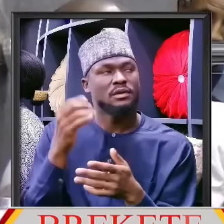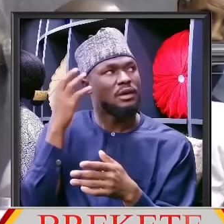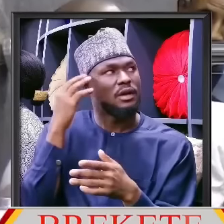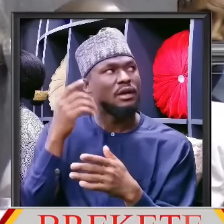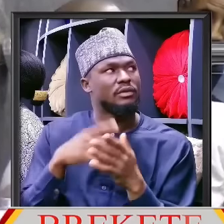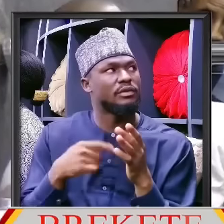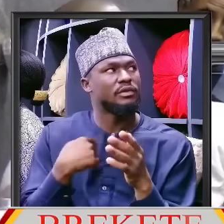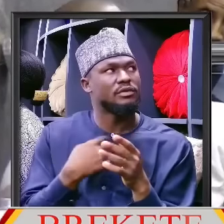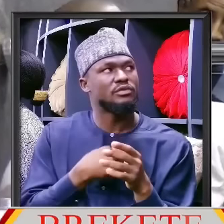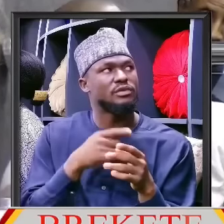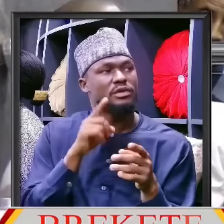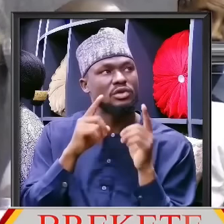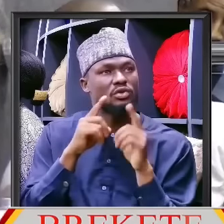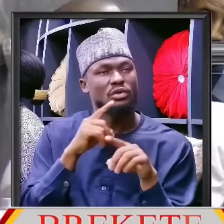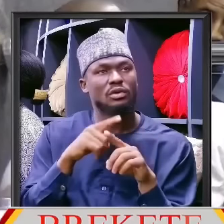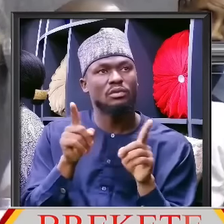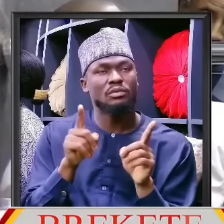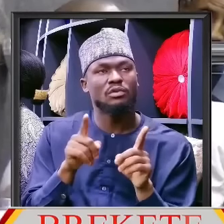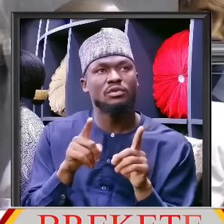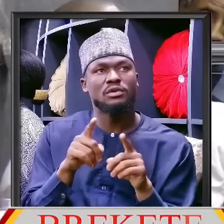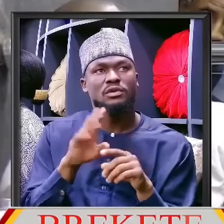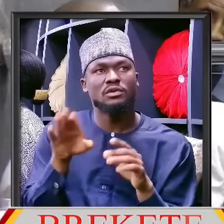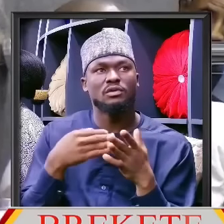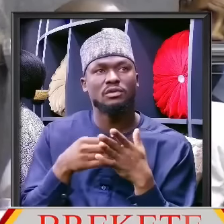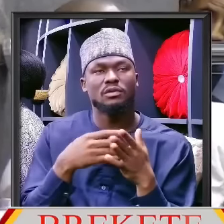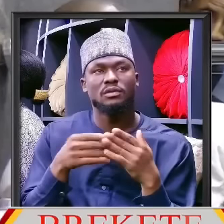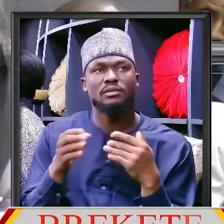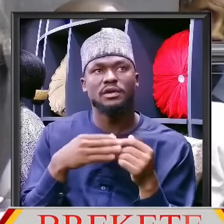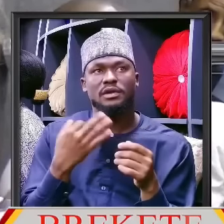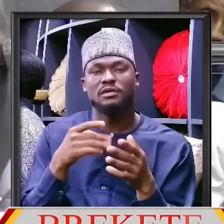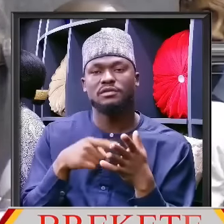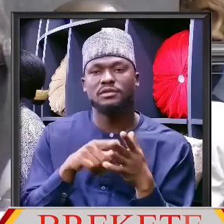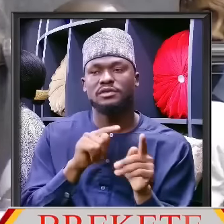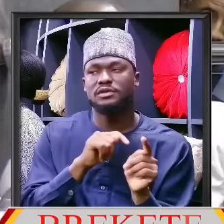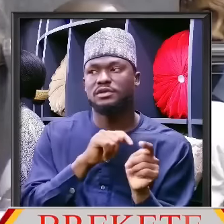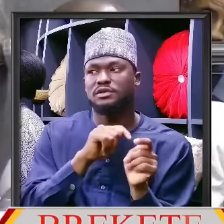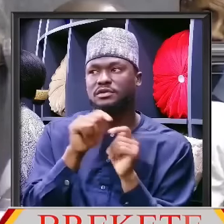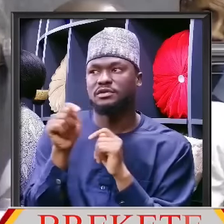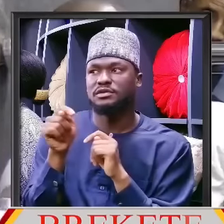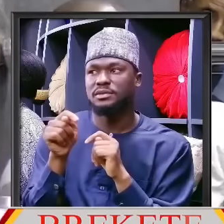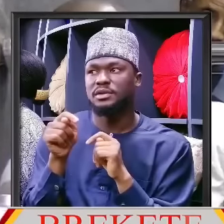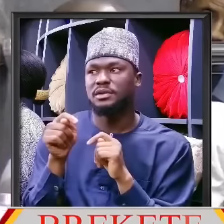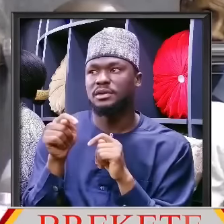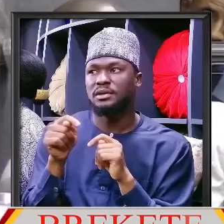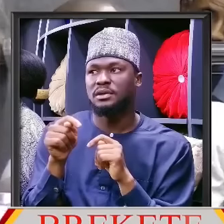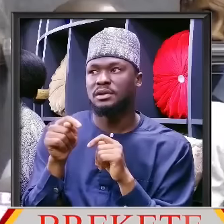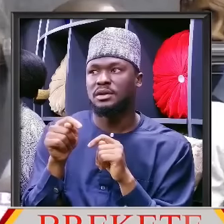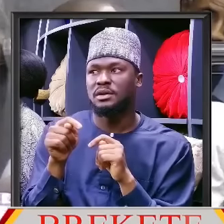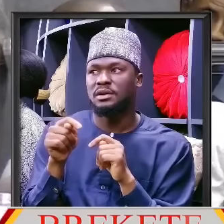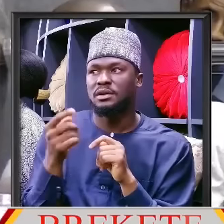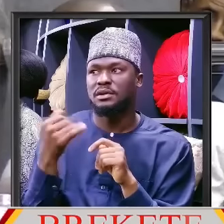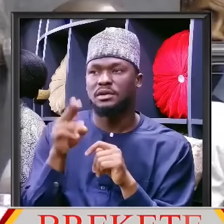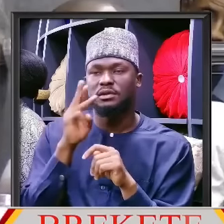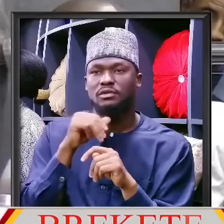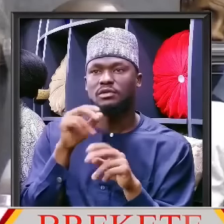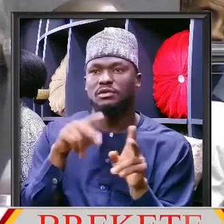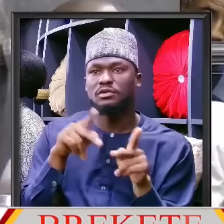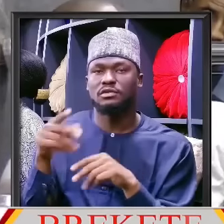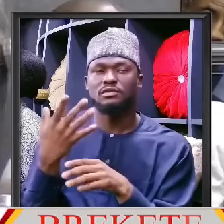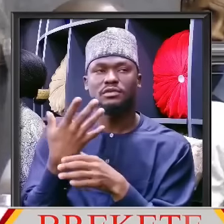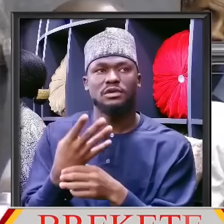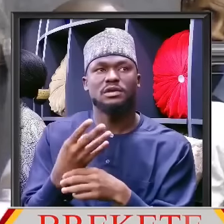waiting we talk, but that the whole issue of transfer, they know they mostly they put hand for the